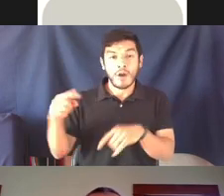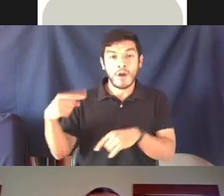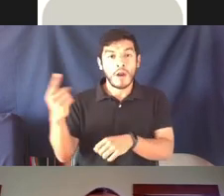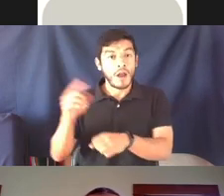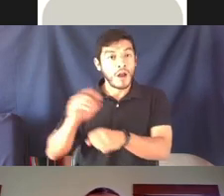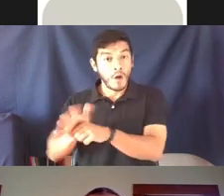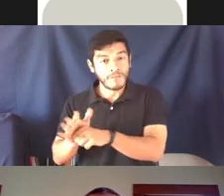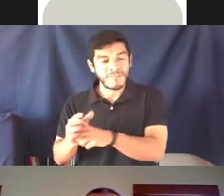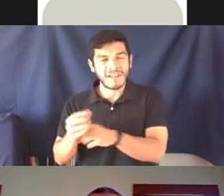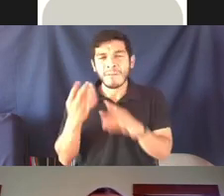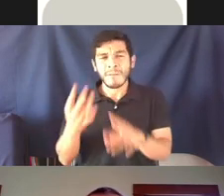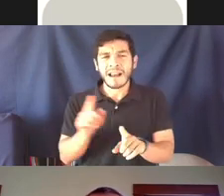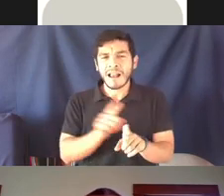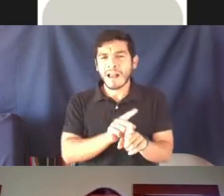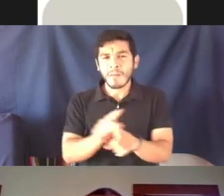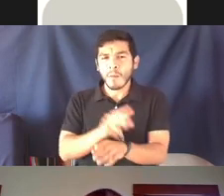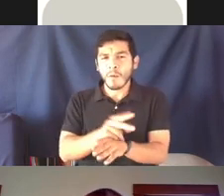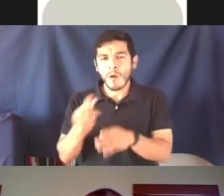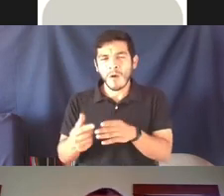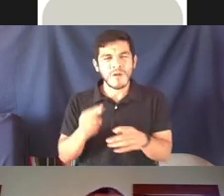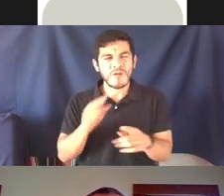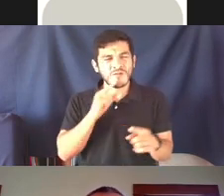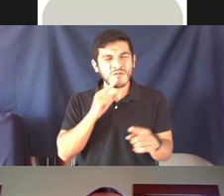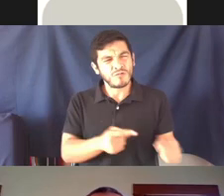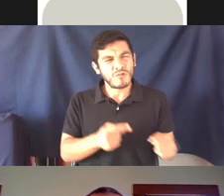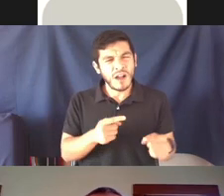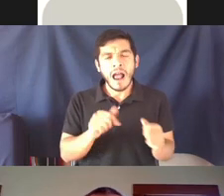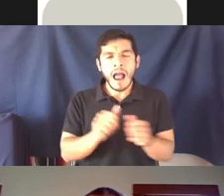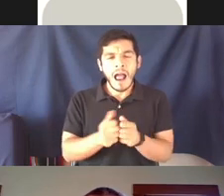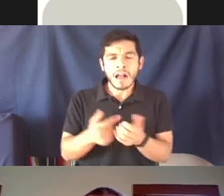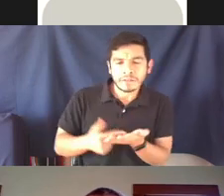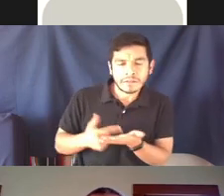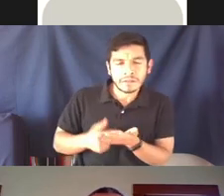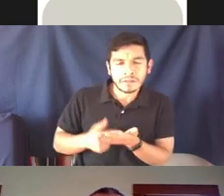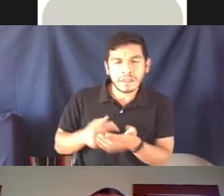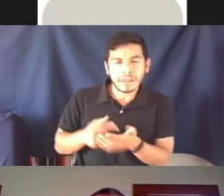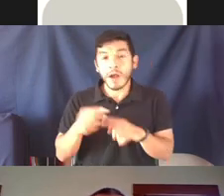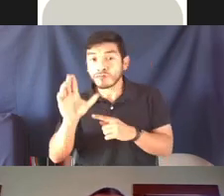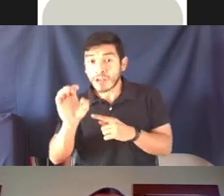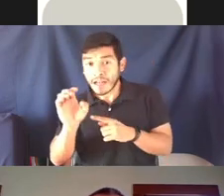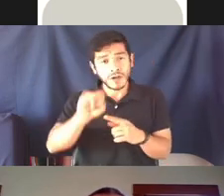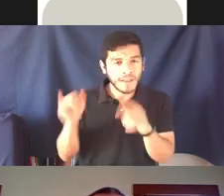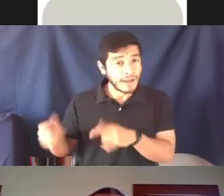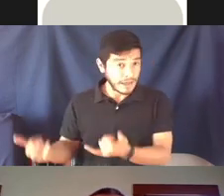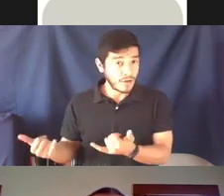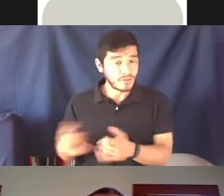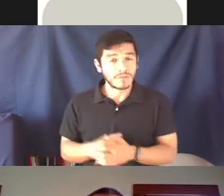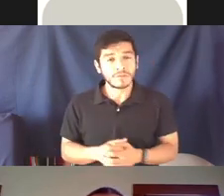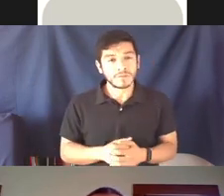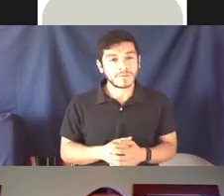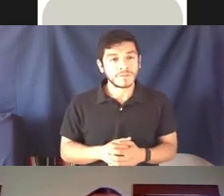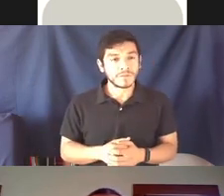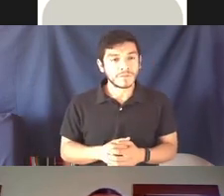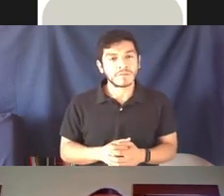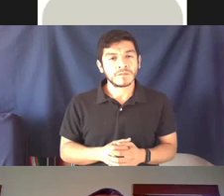how to have conversations around race and social justice issues that have certainly bubbled up, rightfully so, over the